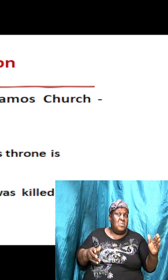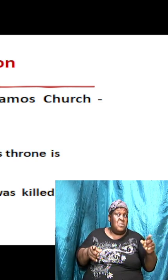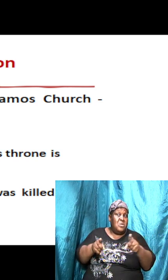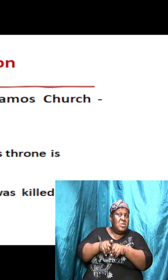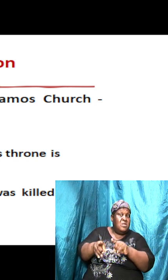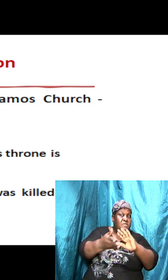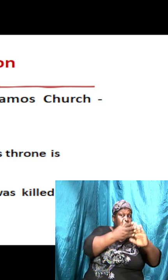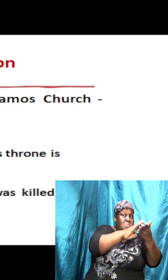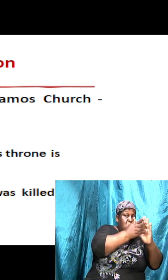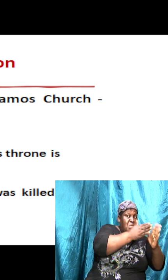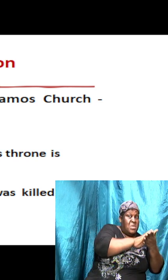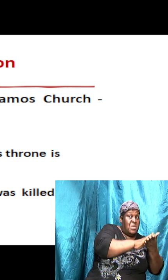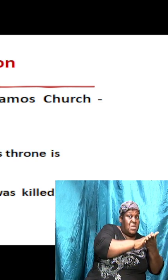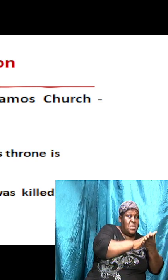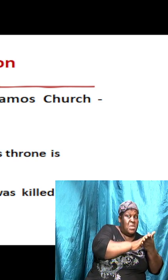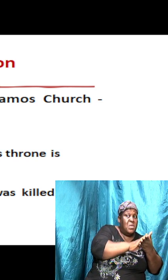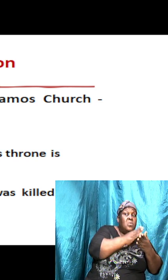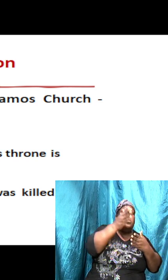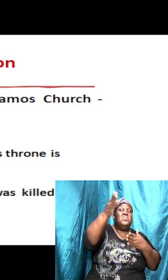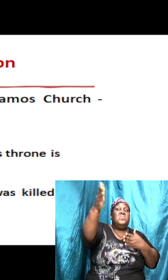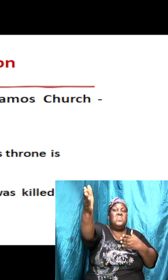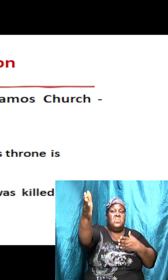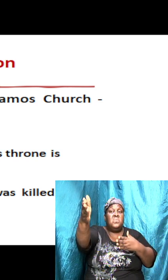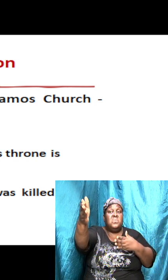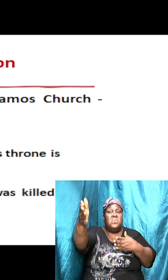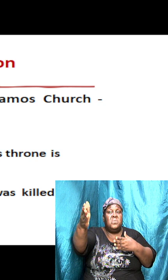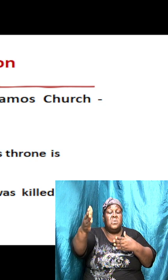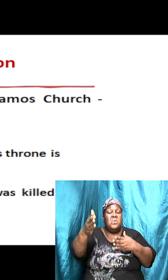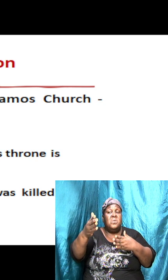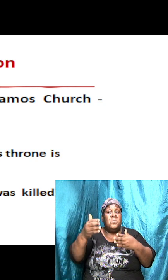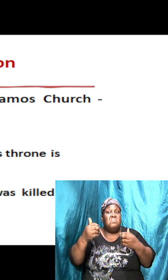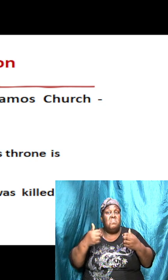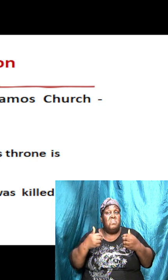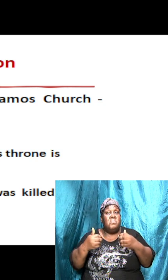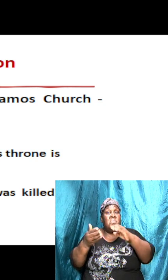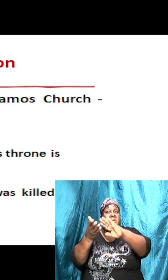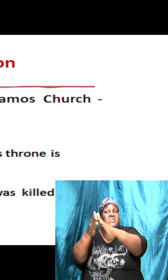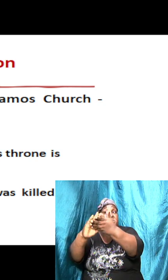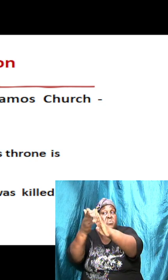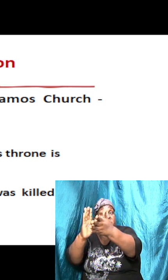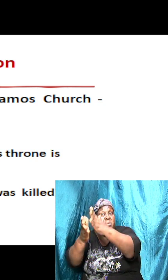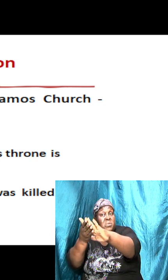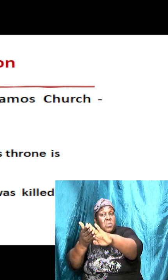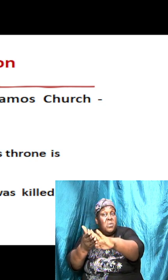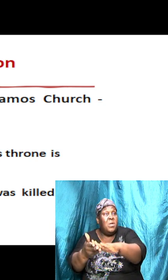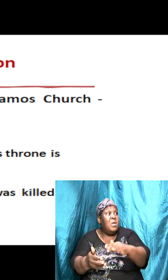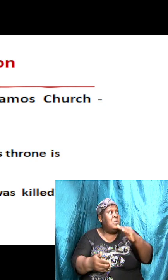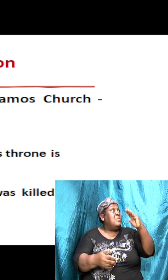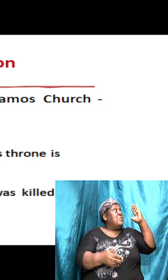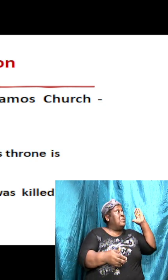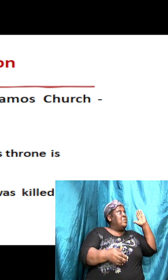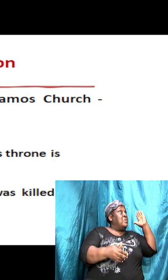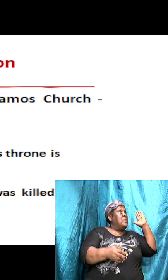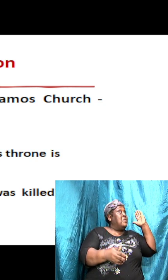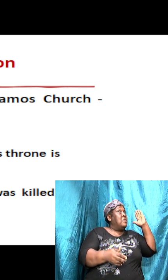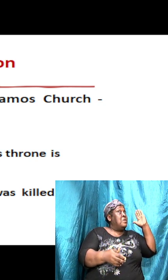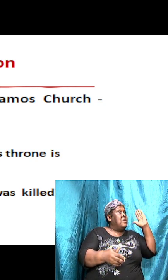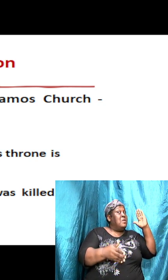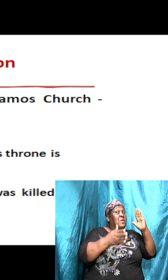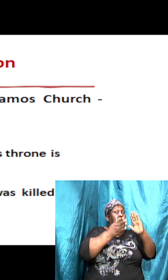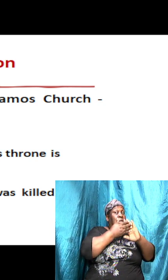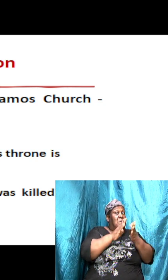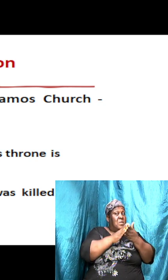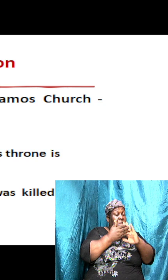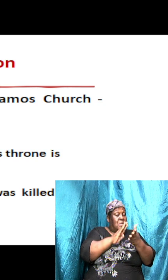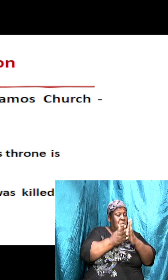or Greenwich Town, and further down you have Tivoli, and of down, not too far, you have my God, that. And